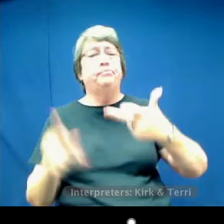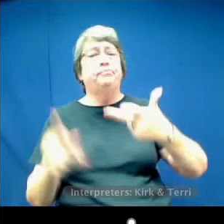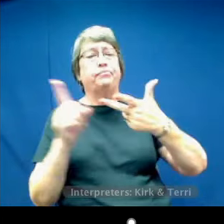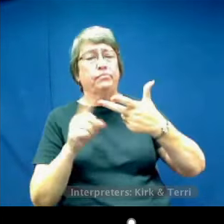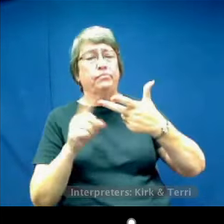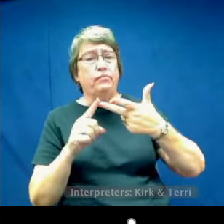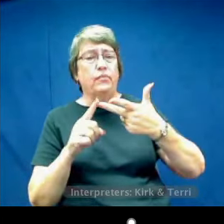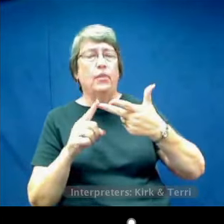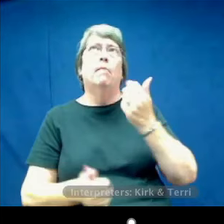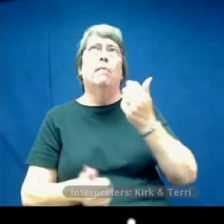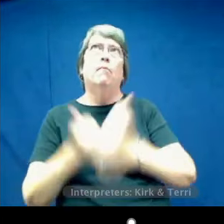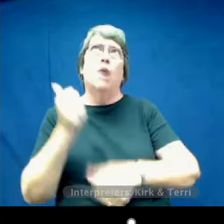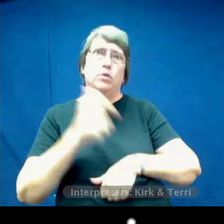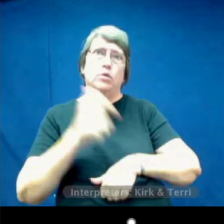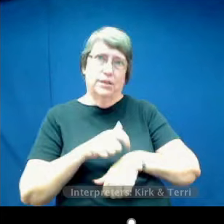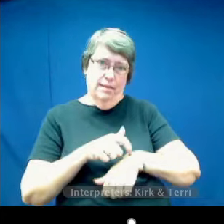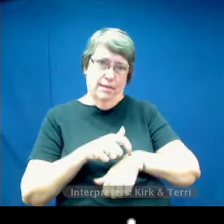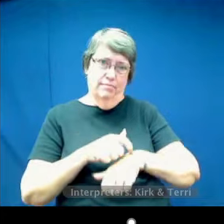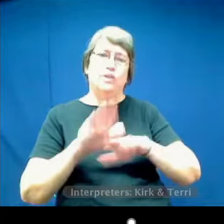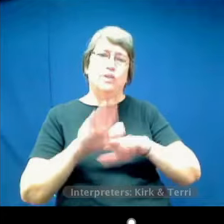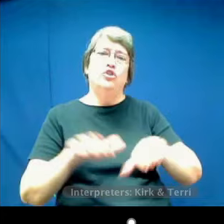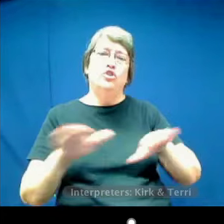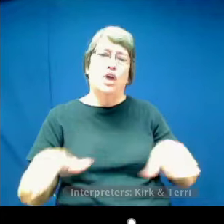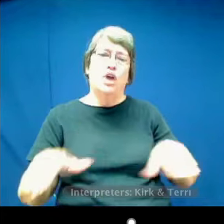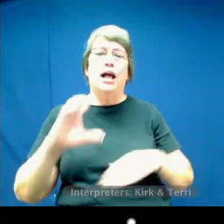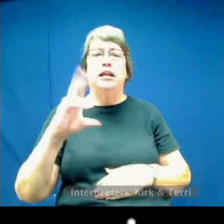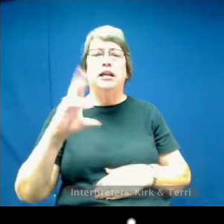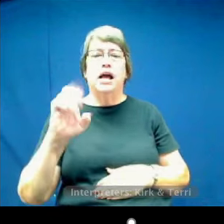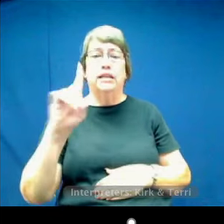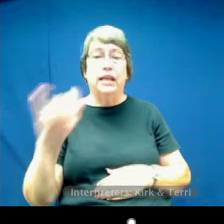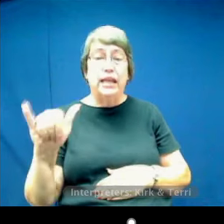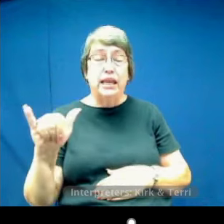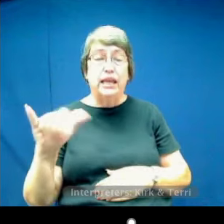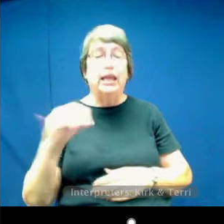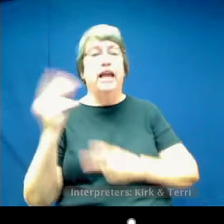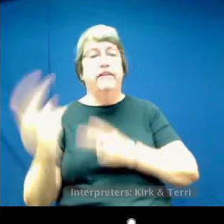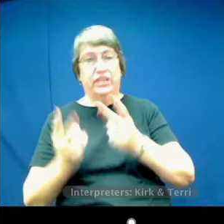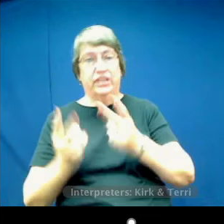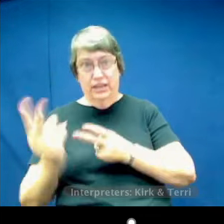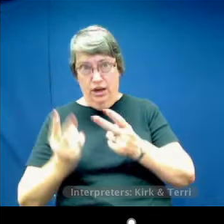most common child custody and visitation issues and explain what those are,